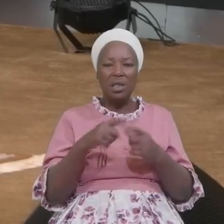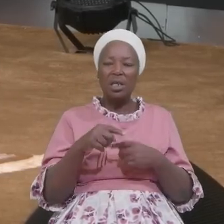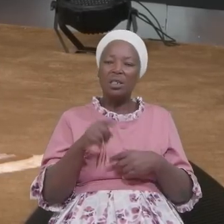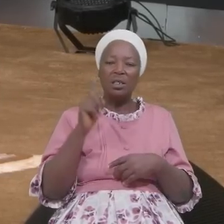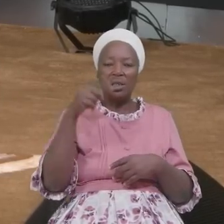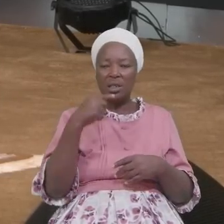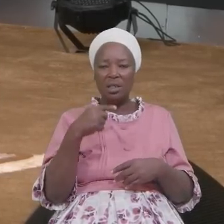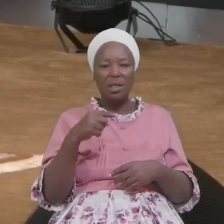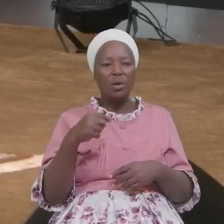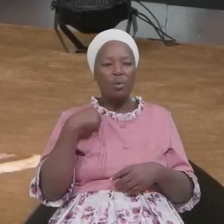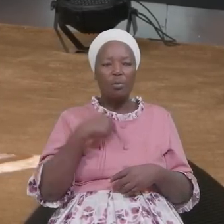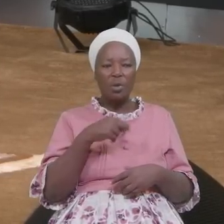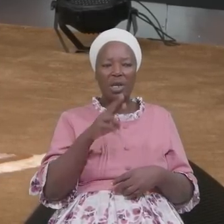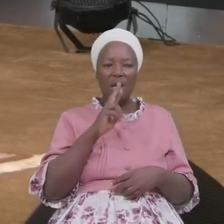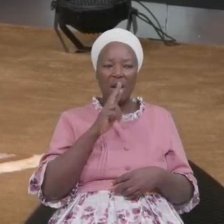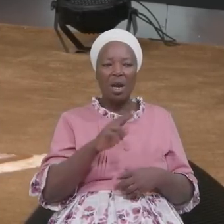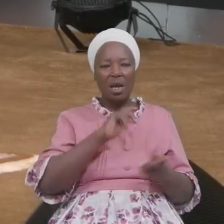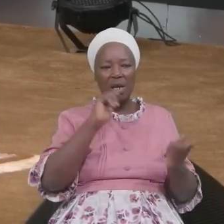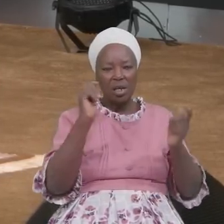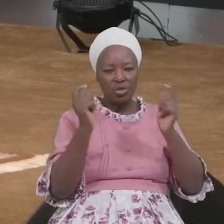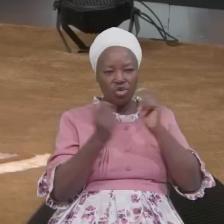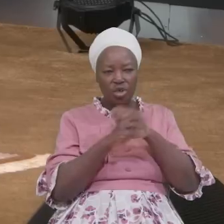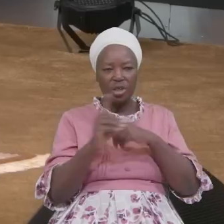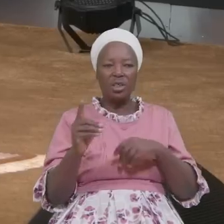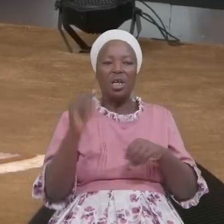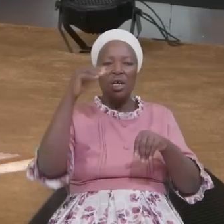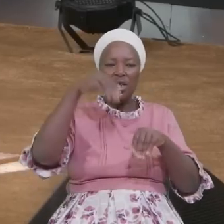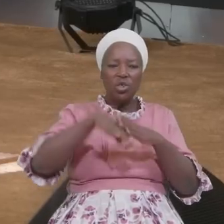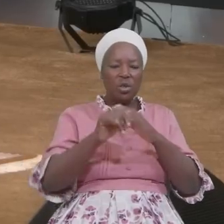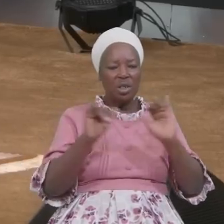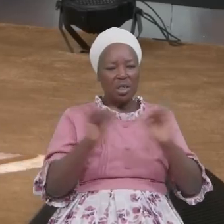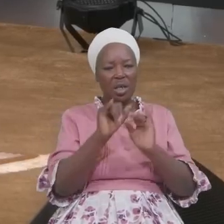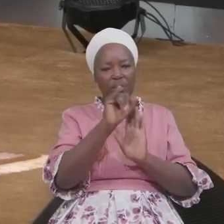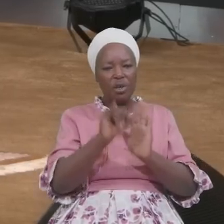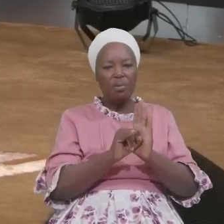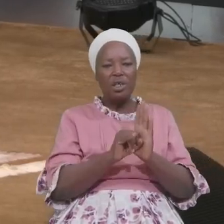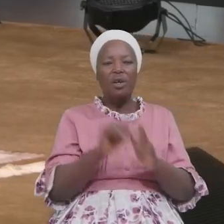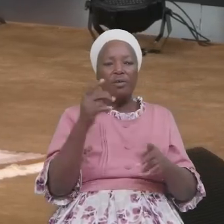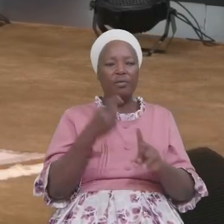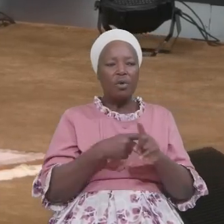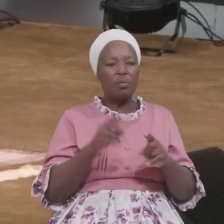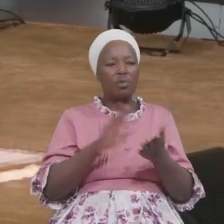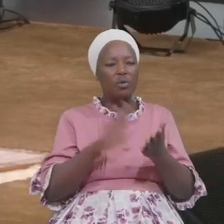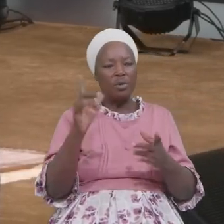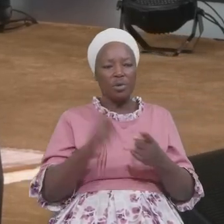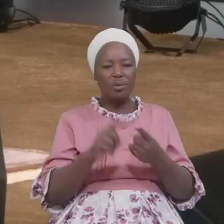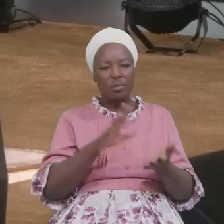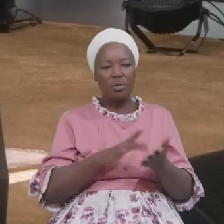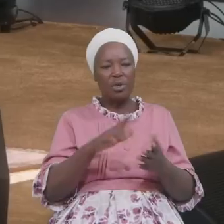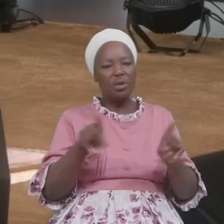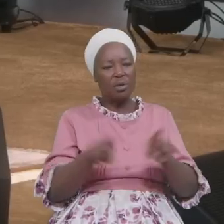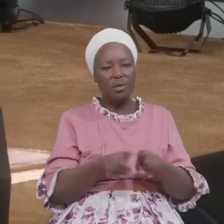we are changed into the same image from glory to glory,